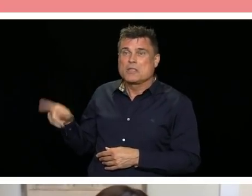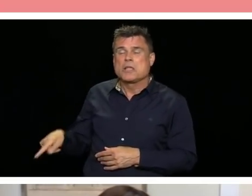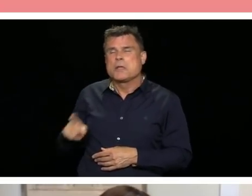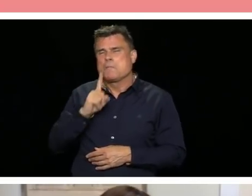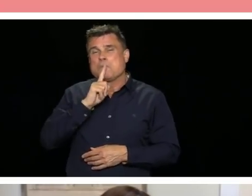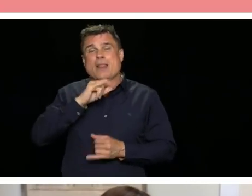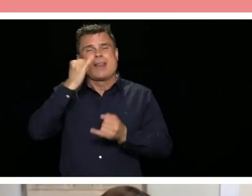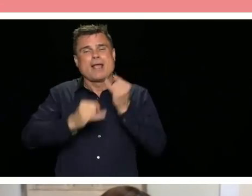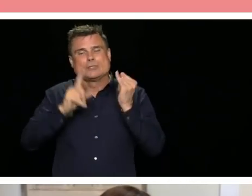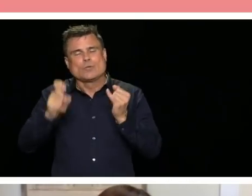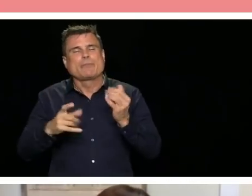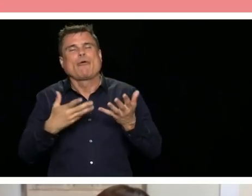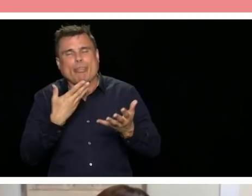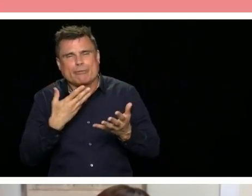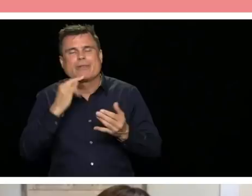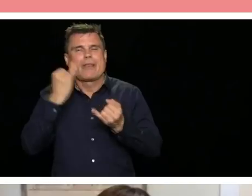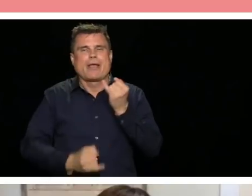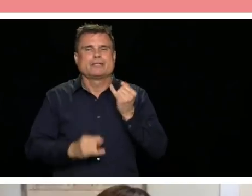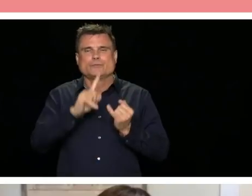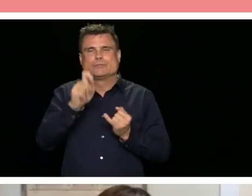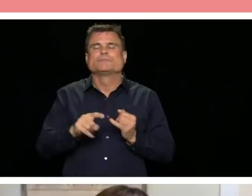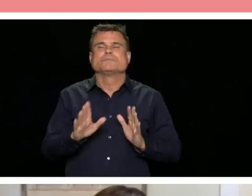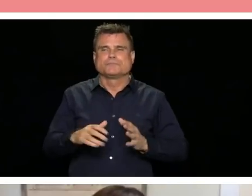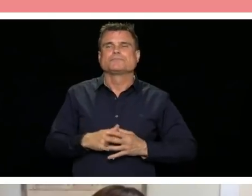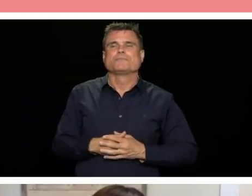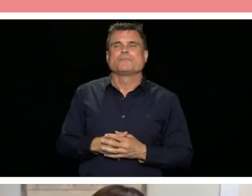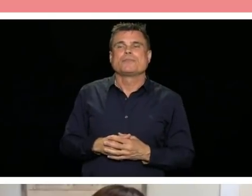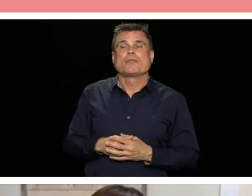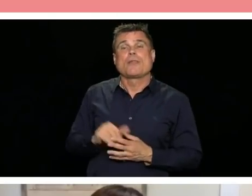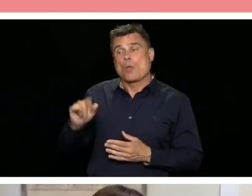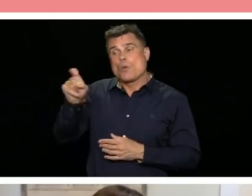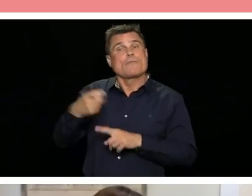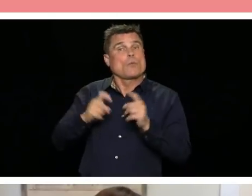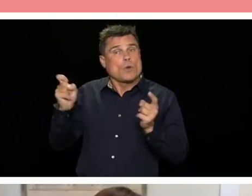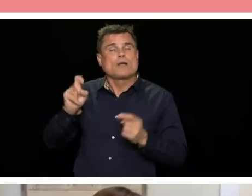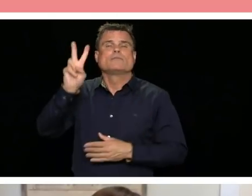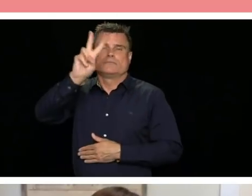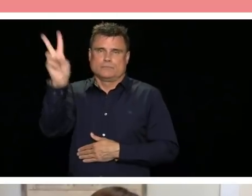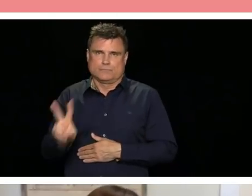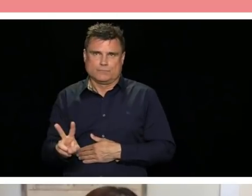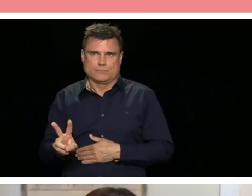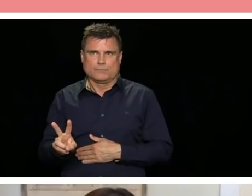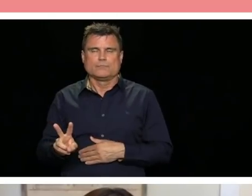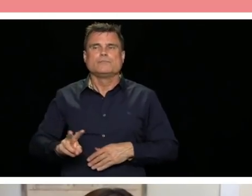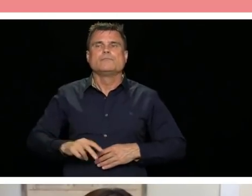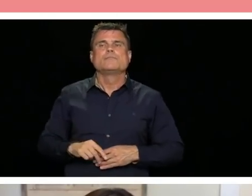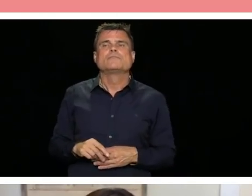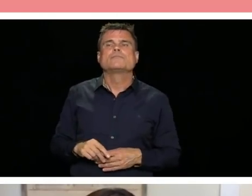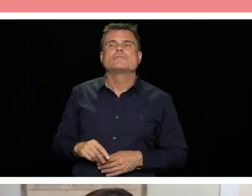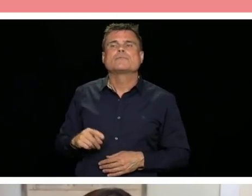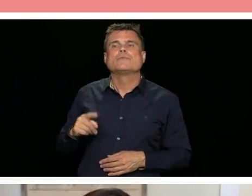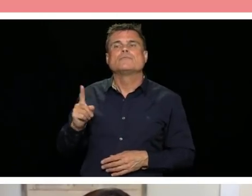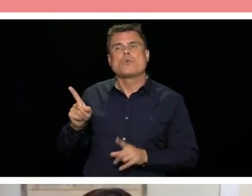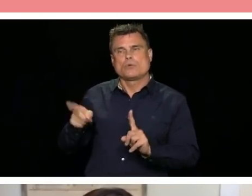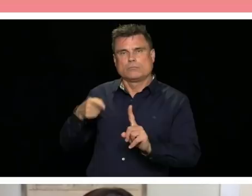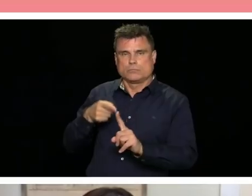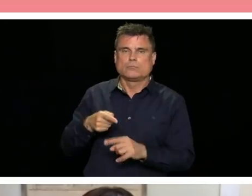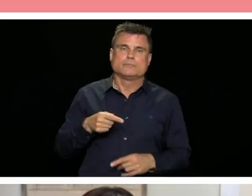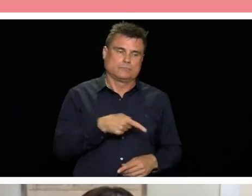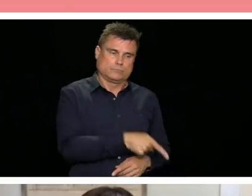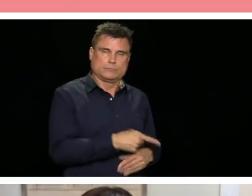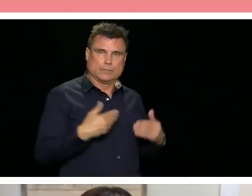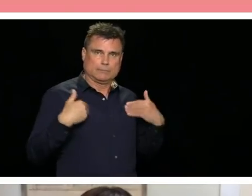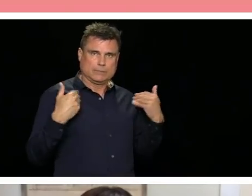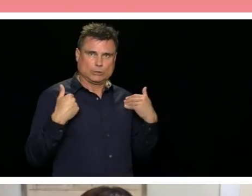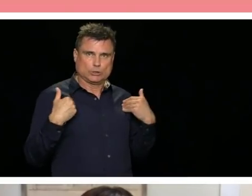Beth from Victoria. And sorry, this is for Dr. Chen. And it's question 24. Our